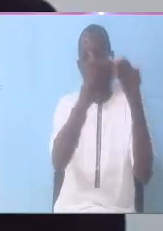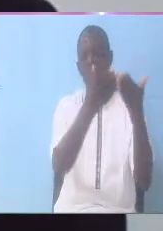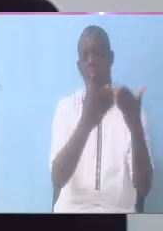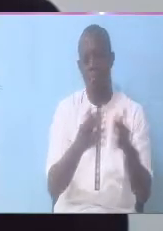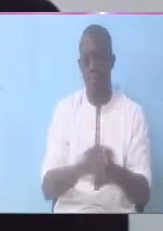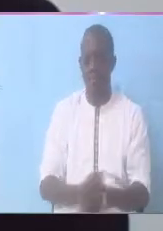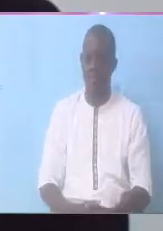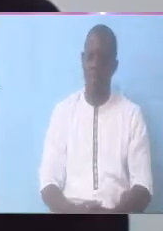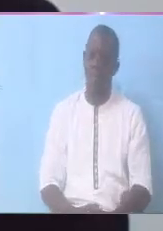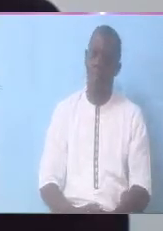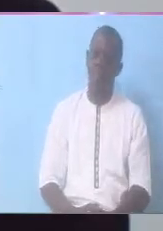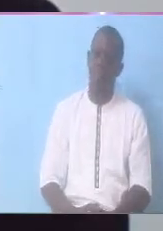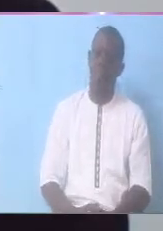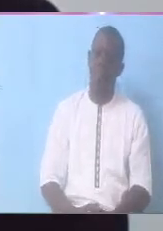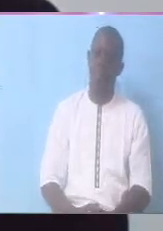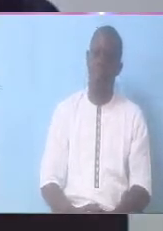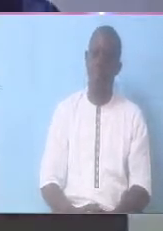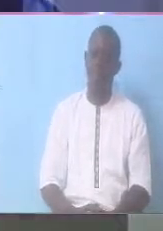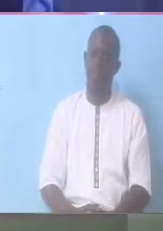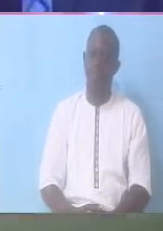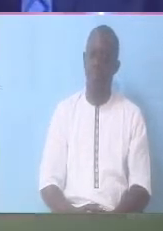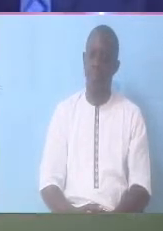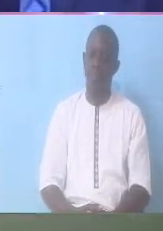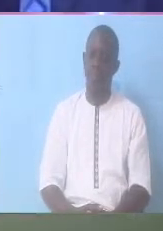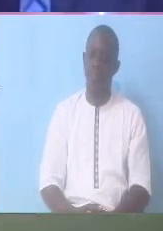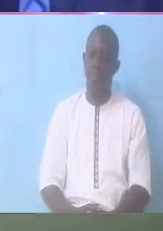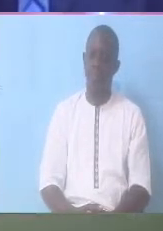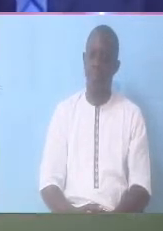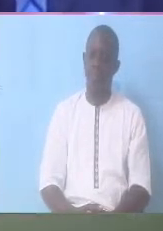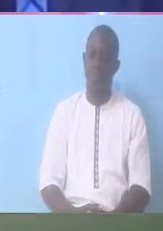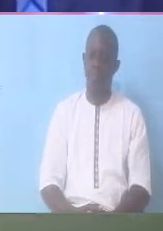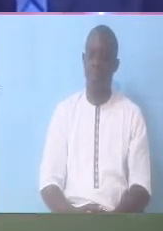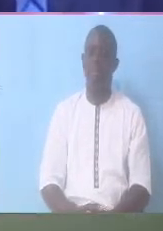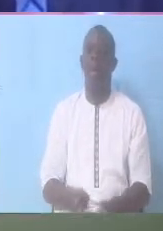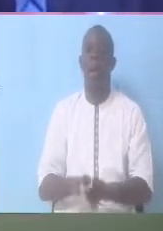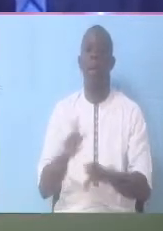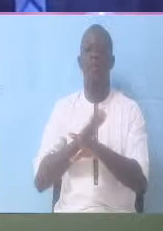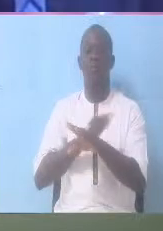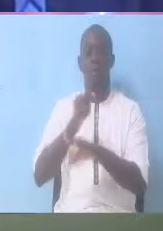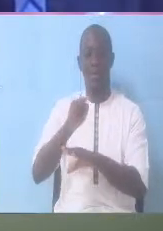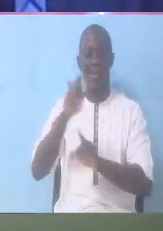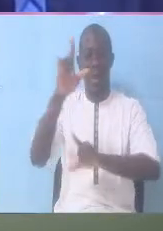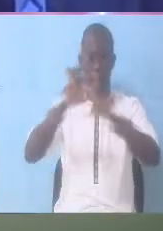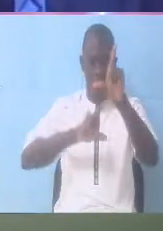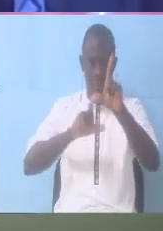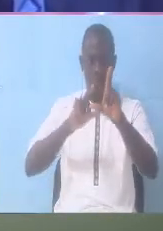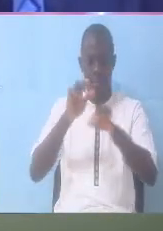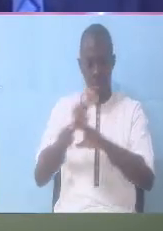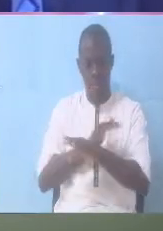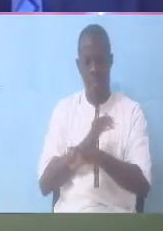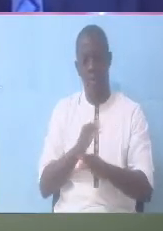ka jube amaokere ate silole mutadronga tata Jammeh. At this stage, in Tembenna,